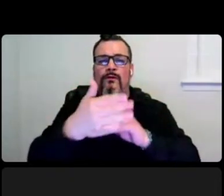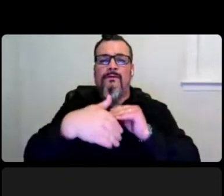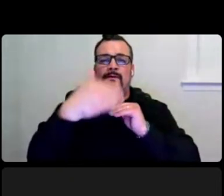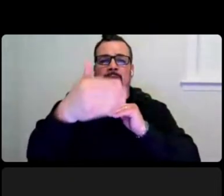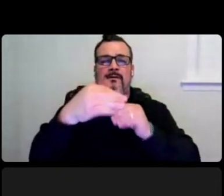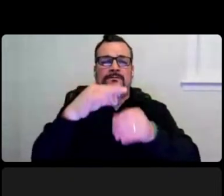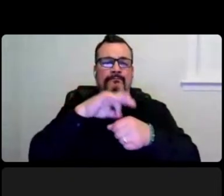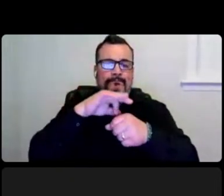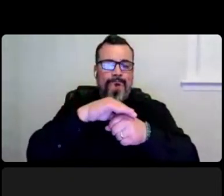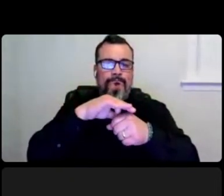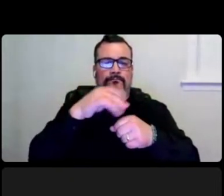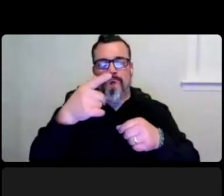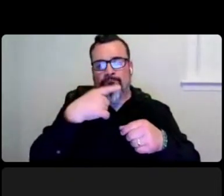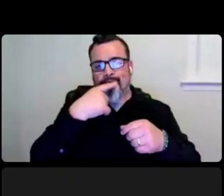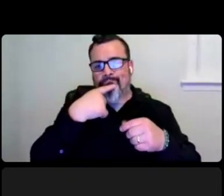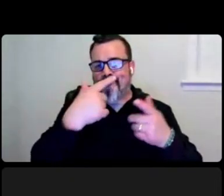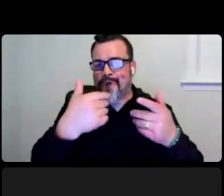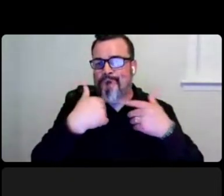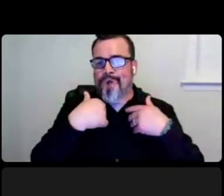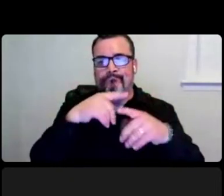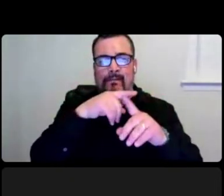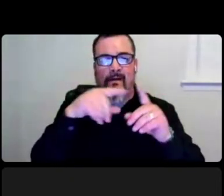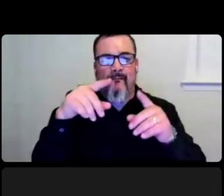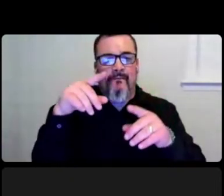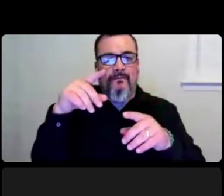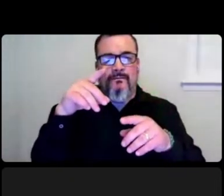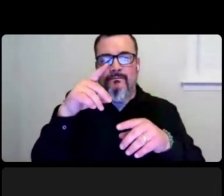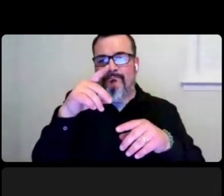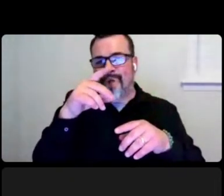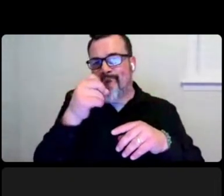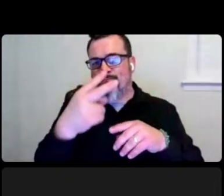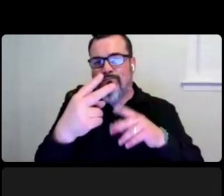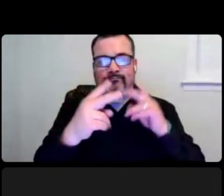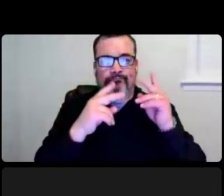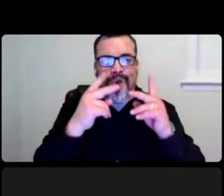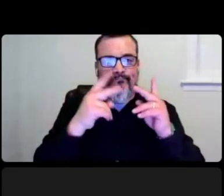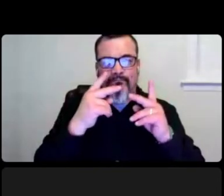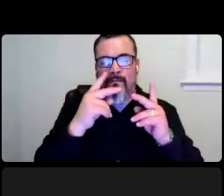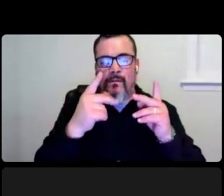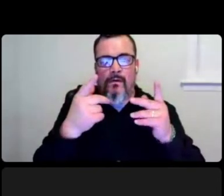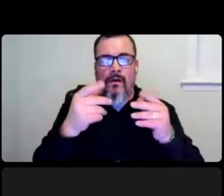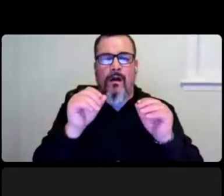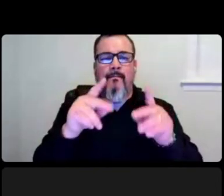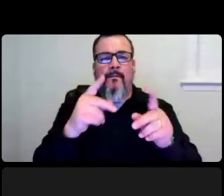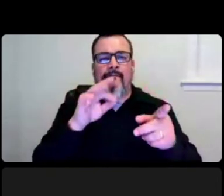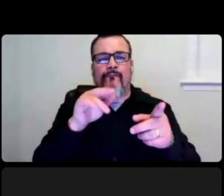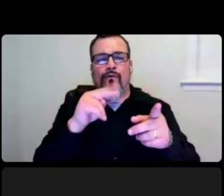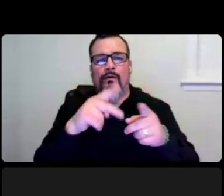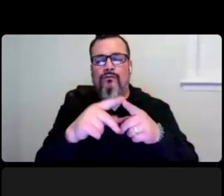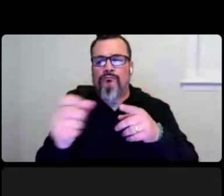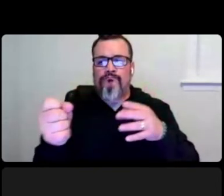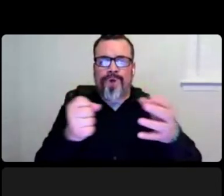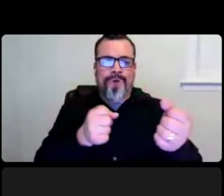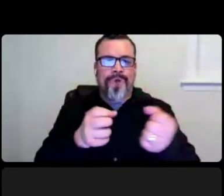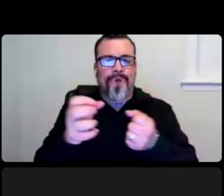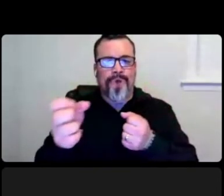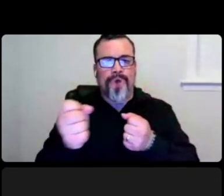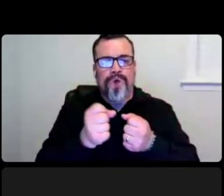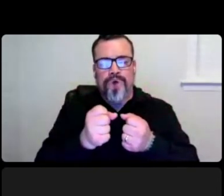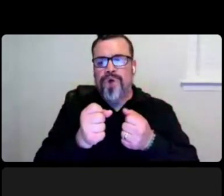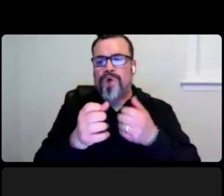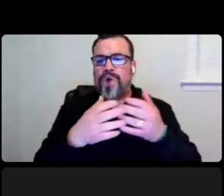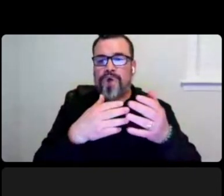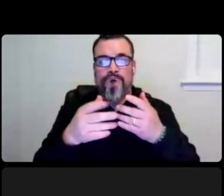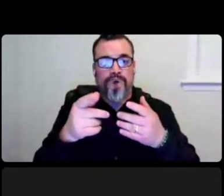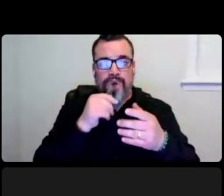election and let's say you have a half dozen candidates pull papers, it's an opportunity for Frank to bring people in so that even if they don't